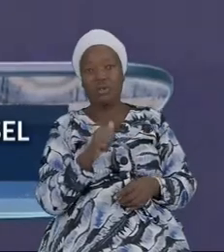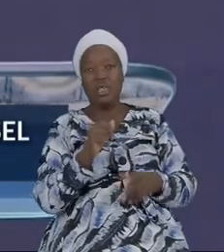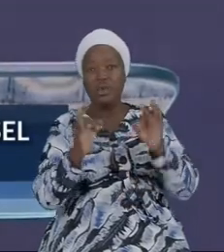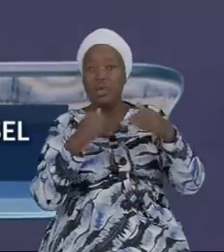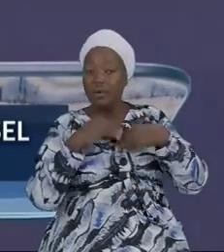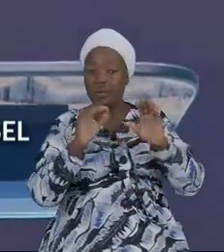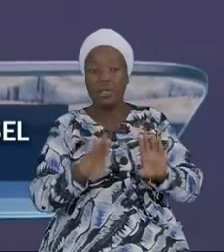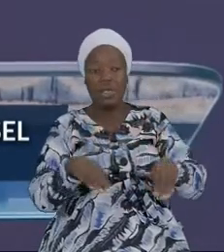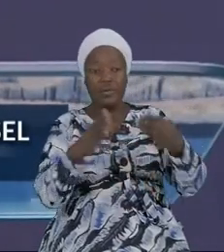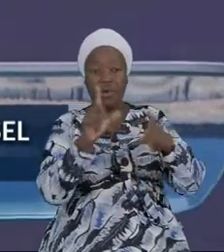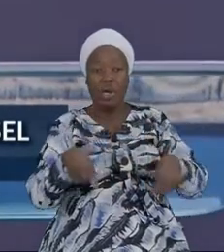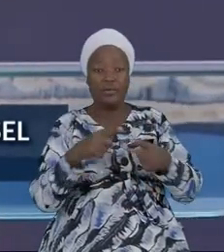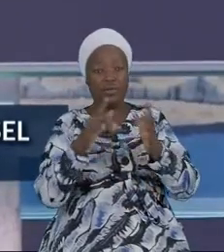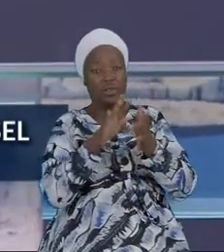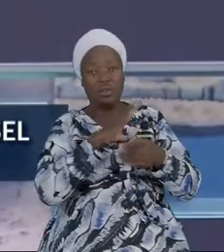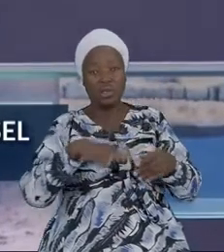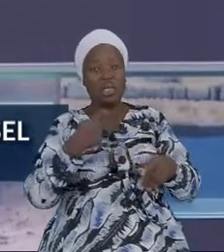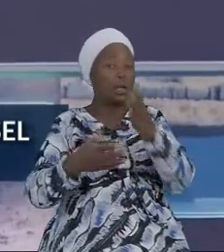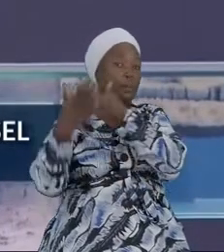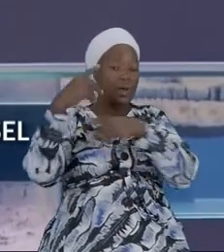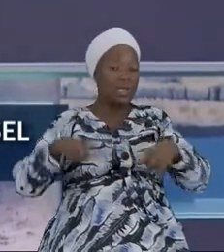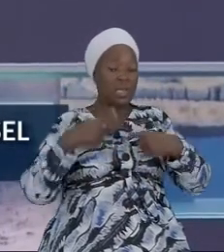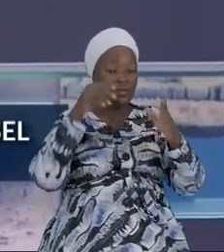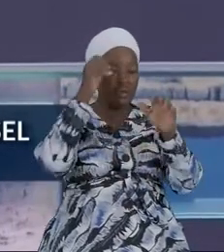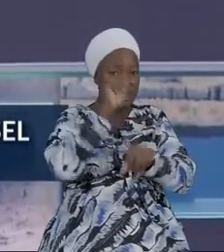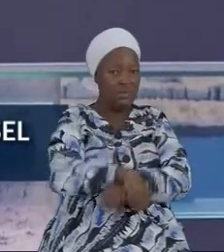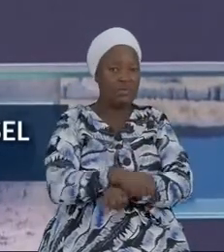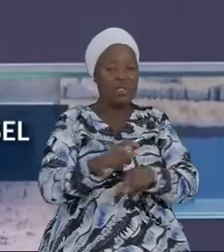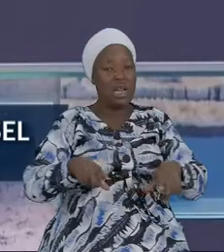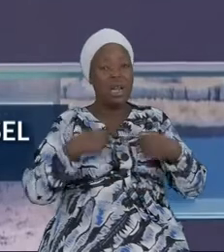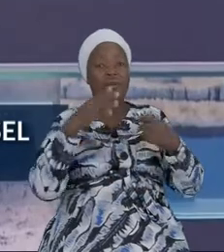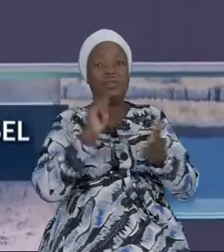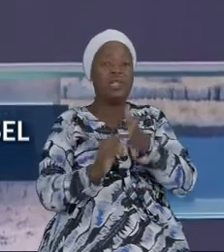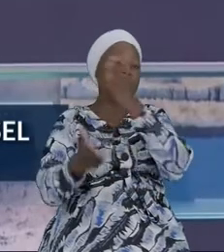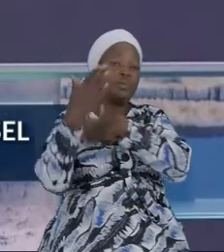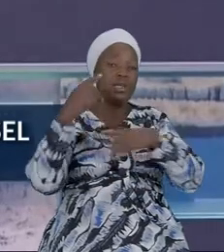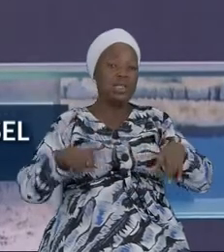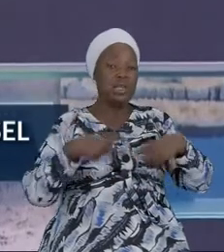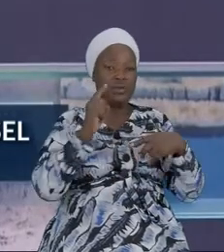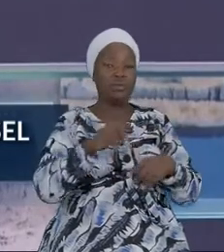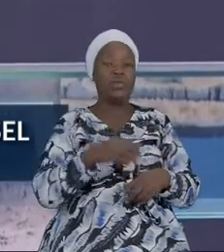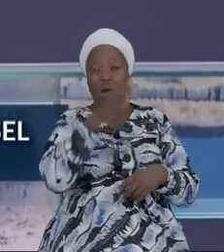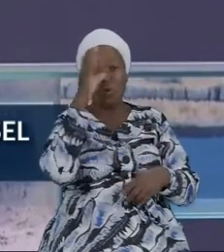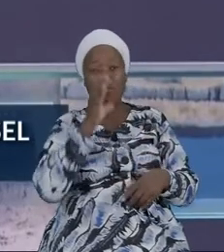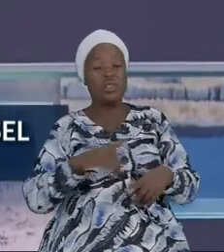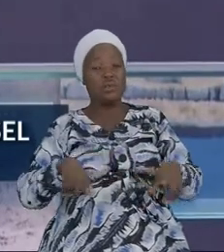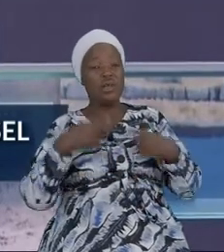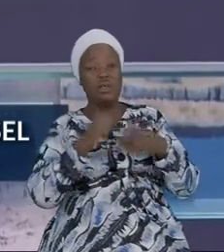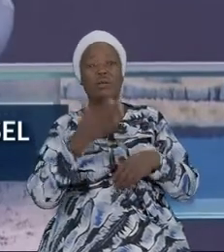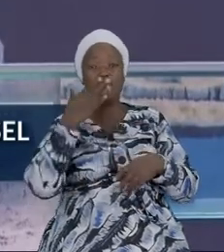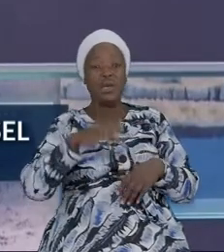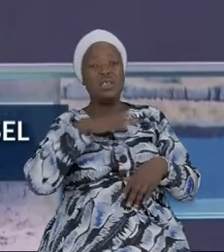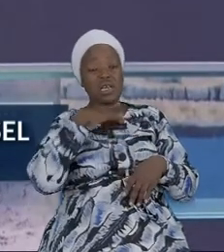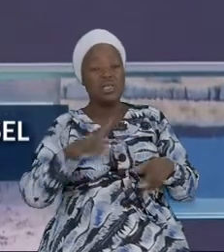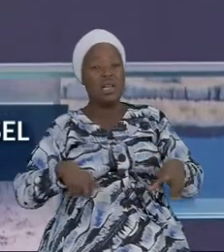your life to the Lord, the past life, defeated life, the past life, the occultic life, the corrupted life,